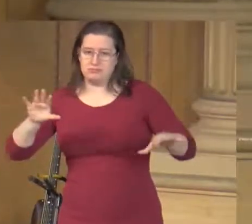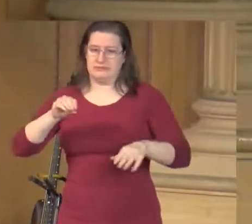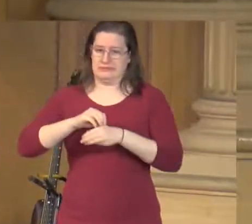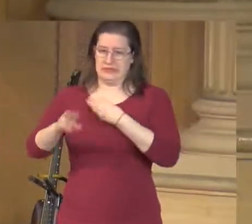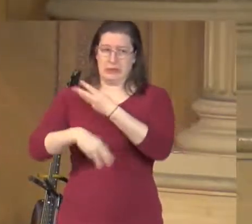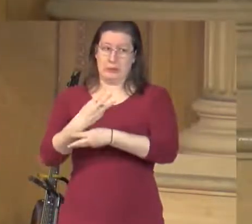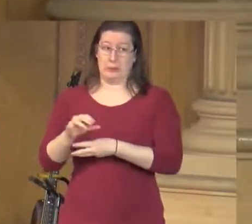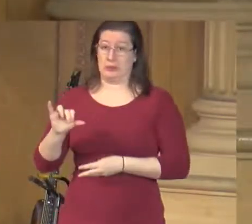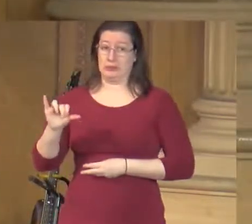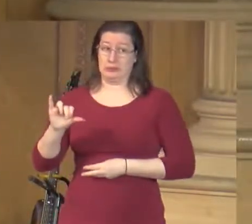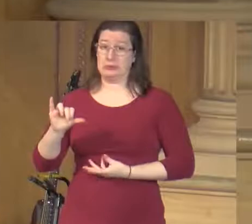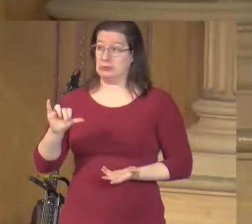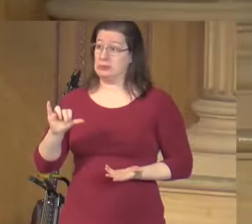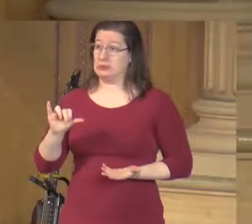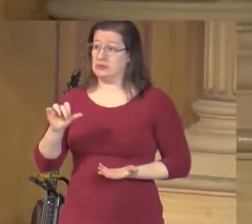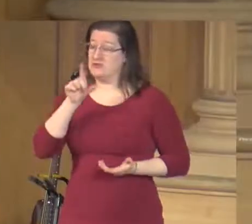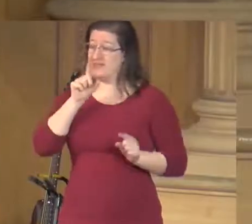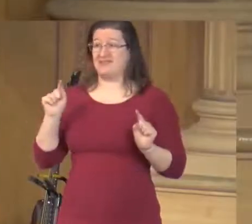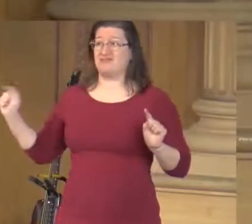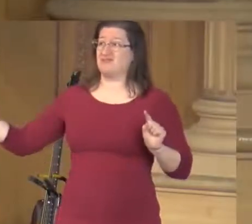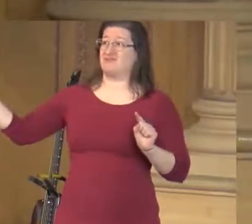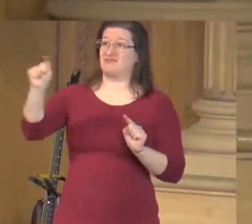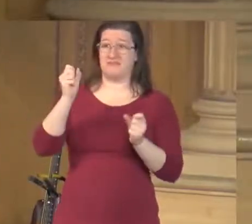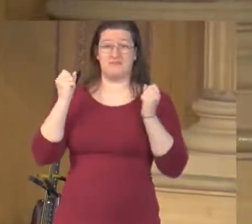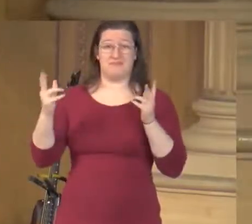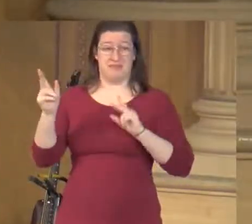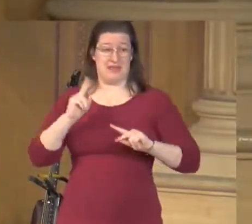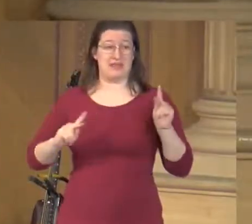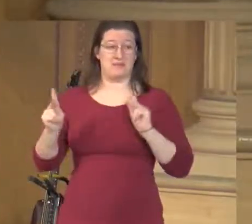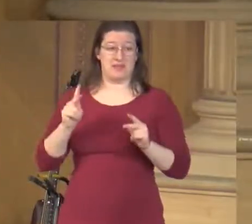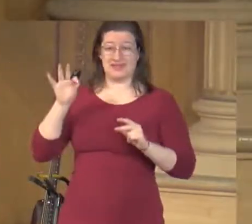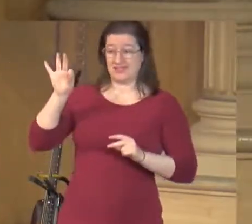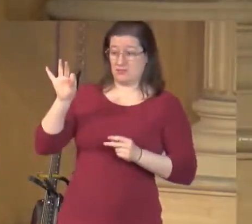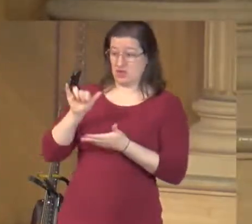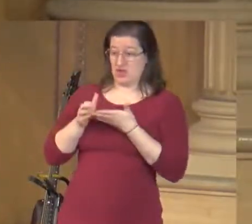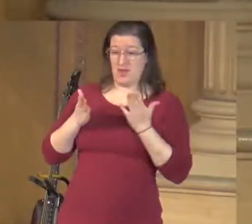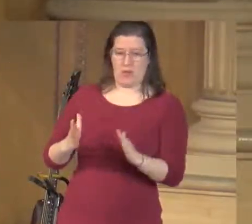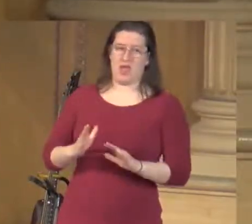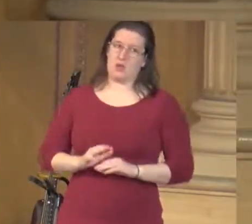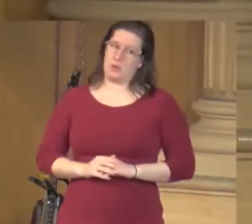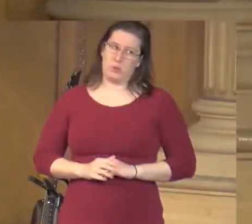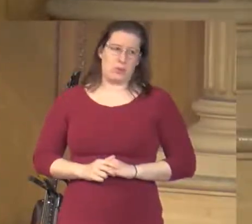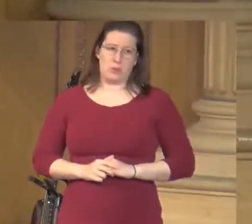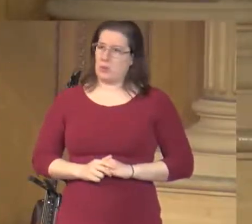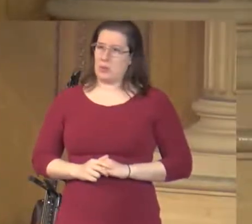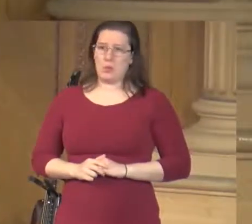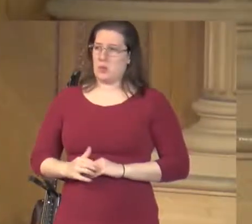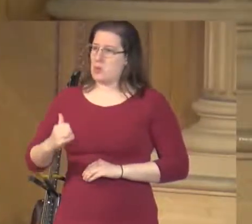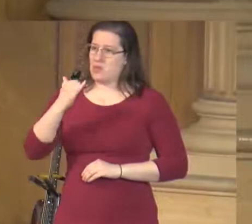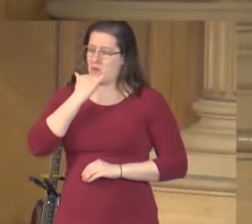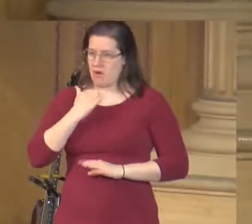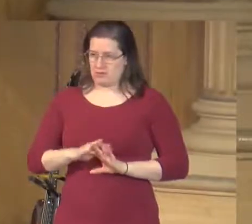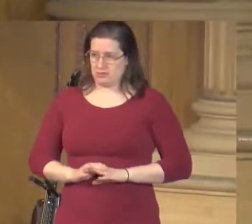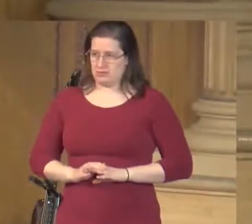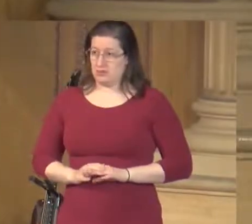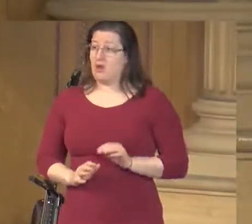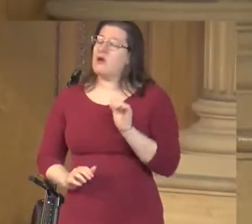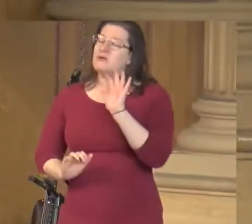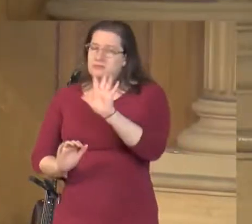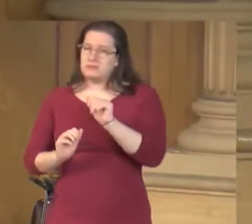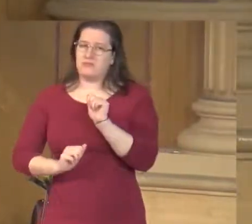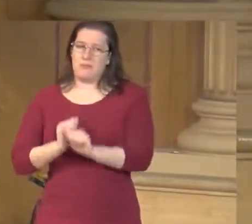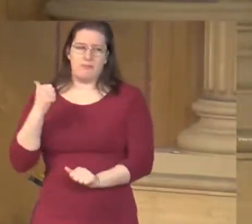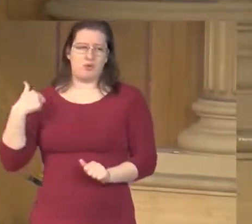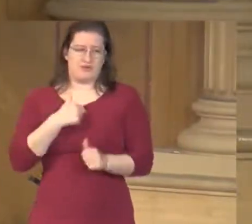South. It is all over the place. But I think what our temptation can be is that just because most of us don't believe in those extreme